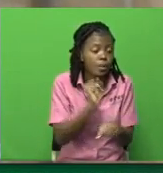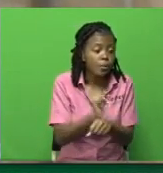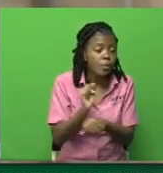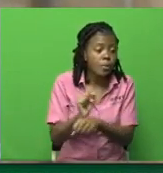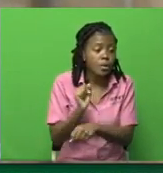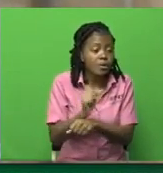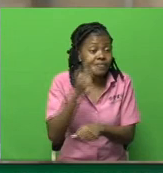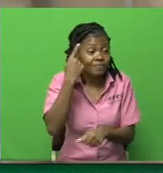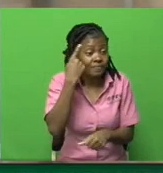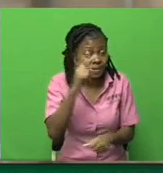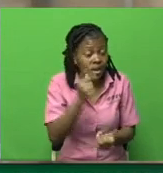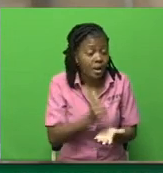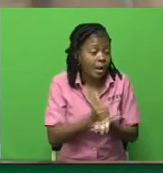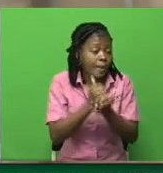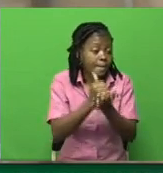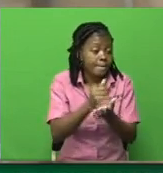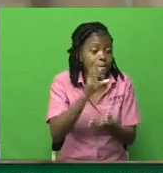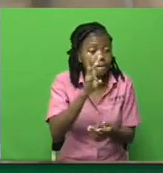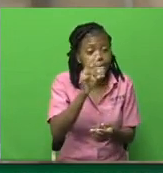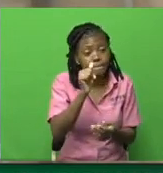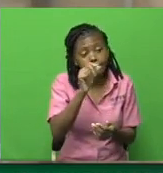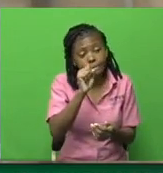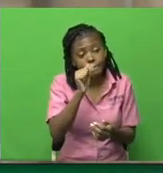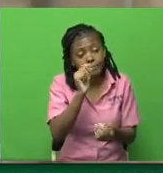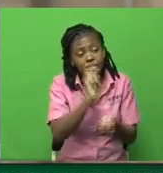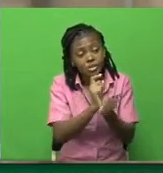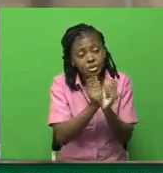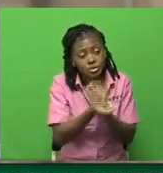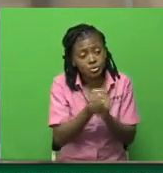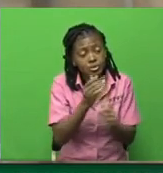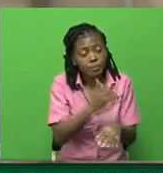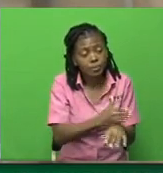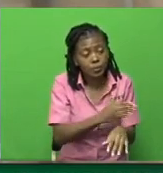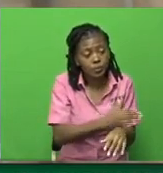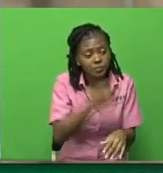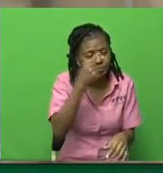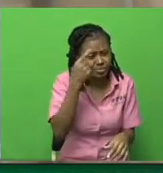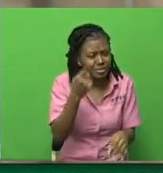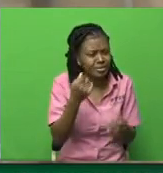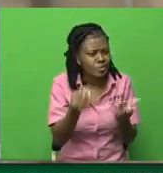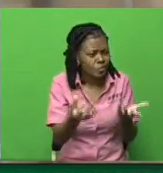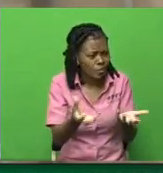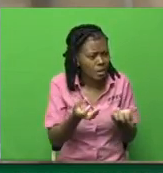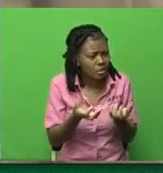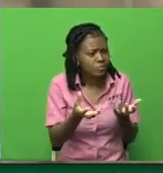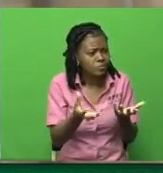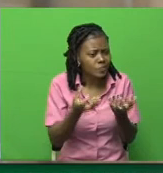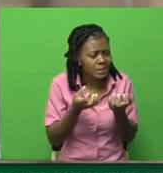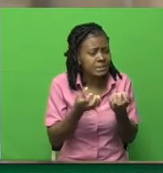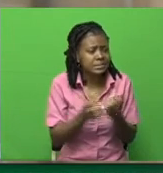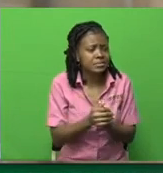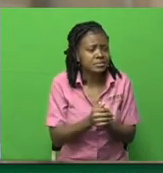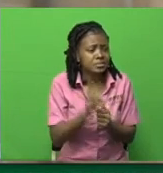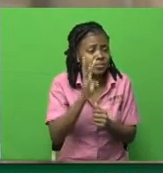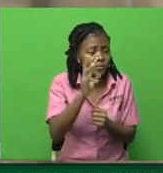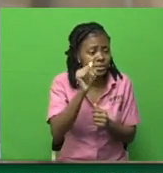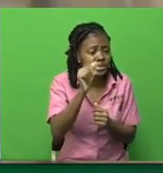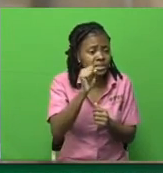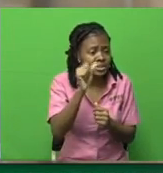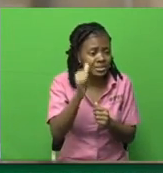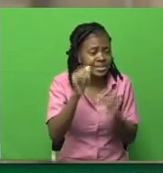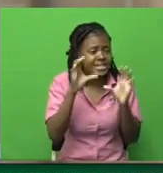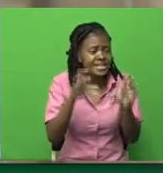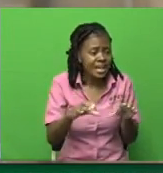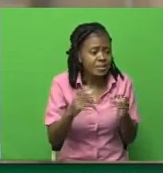transformation of the water and sewage Authority because we are all invested in having an organization that can execute the government's